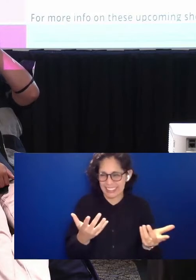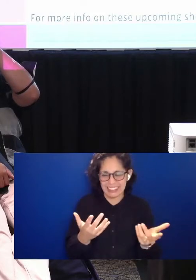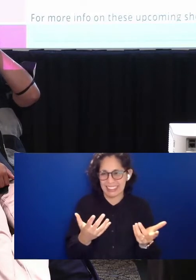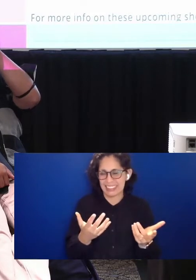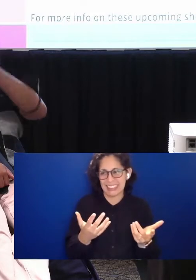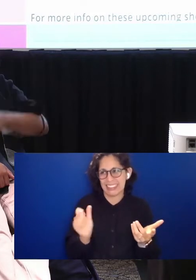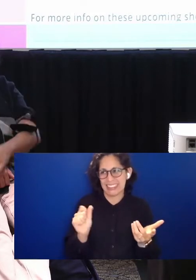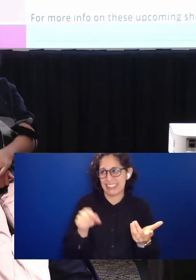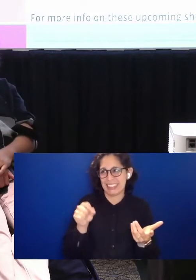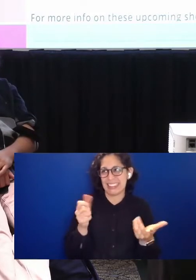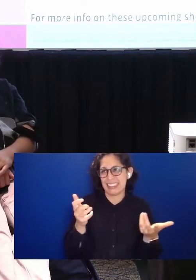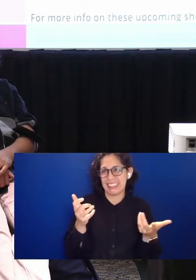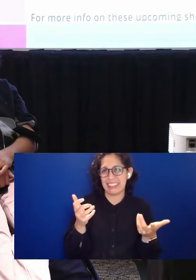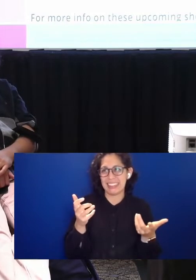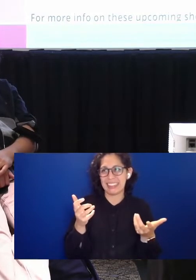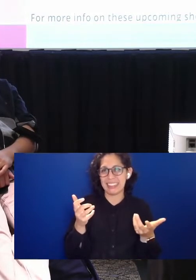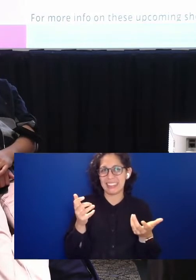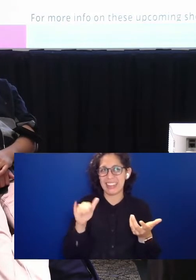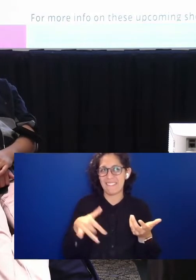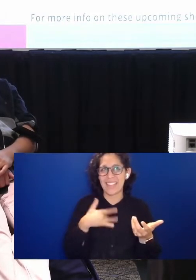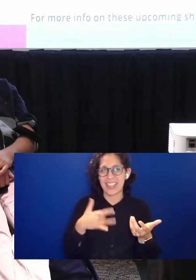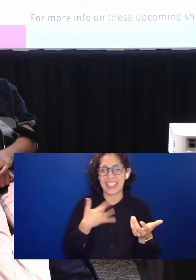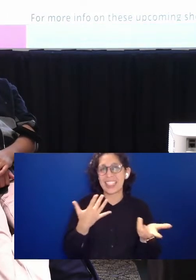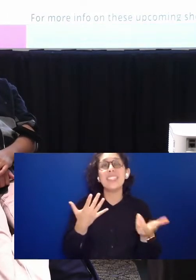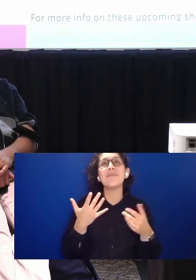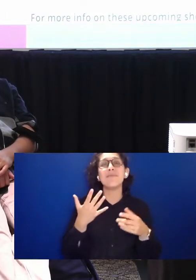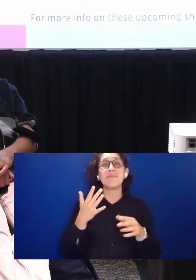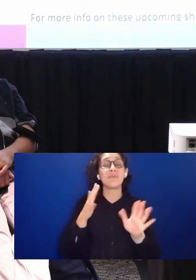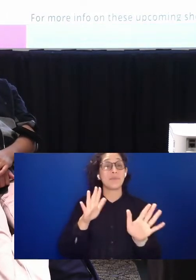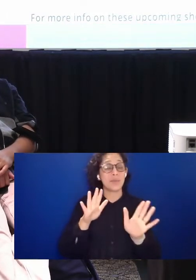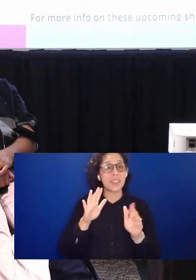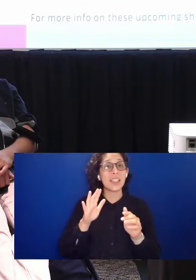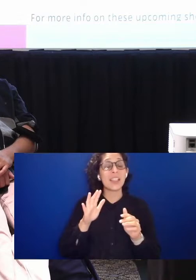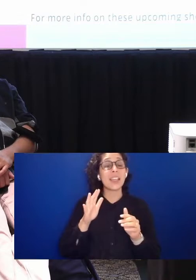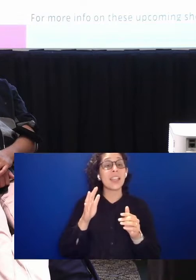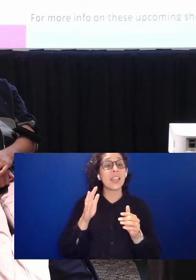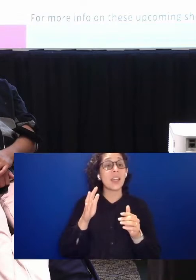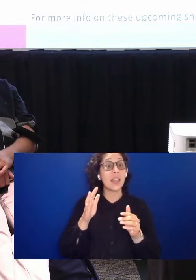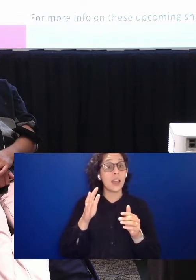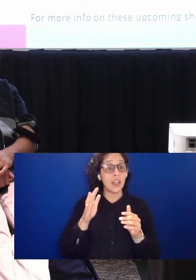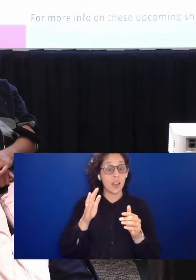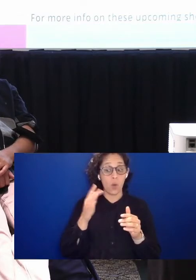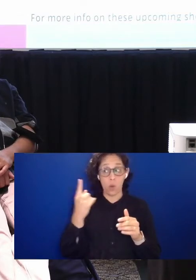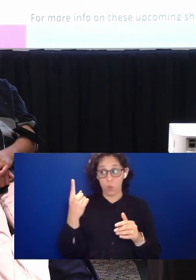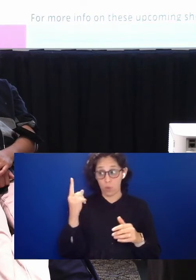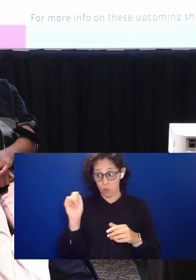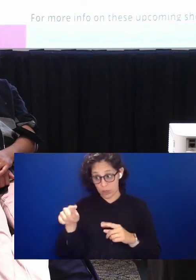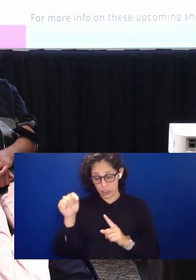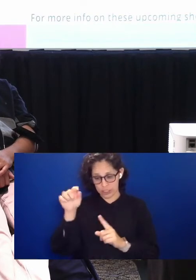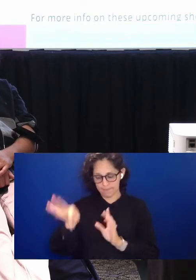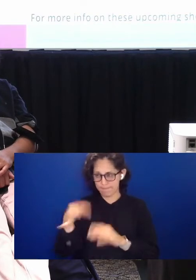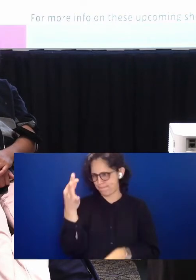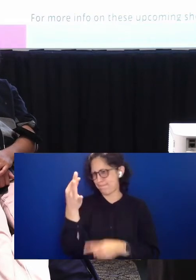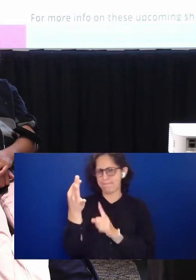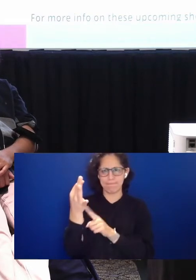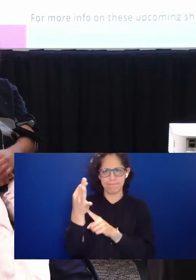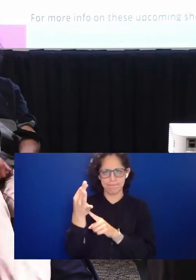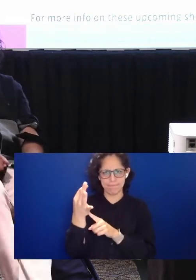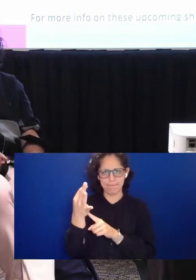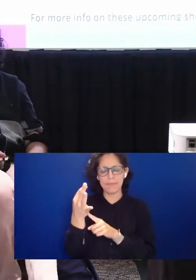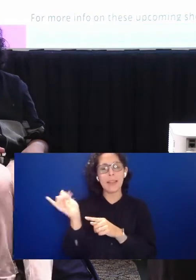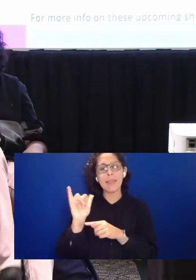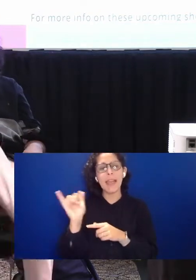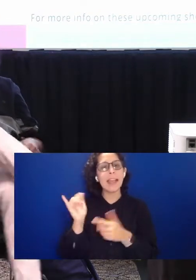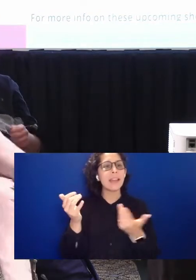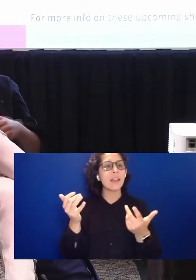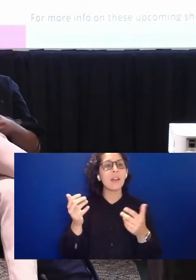what it is to like, there's something transformative about finding a question, like for the dance floor, the hospital room, and the kitchen